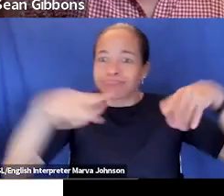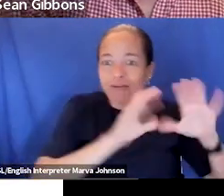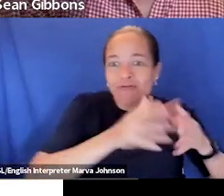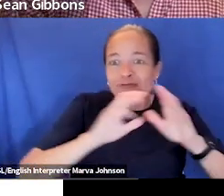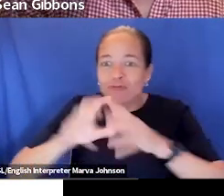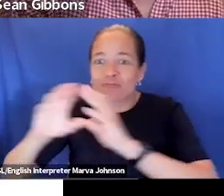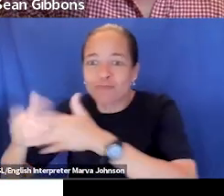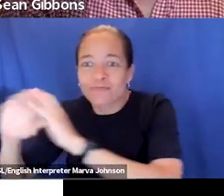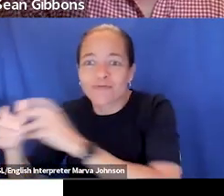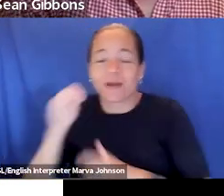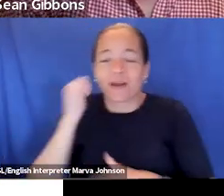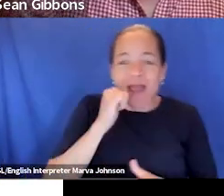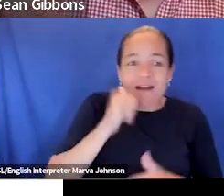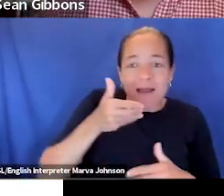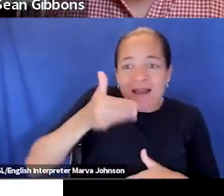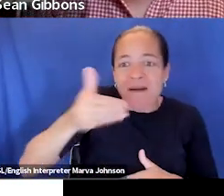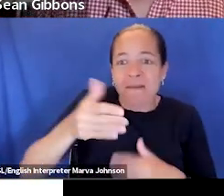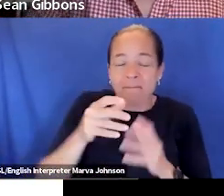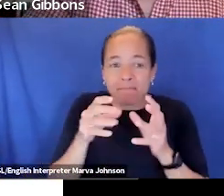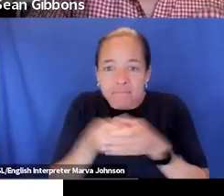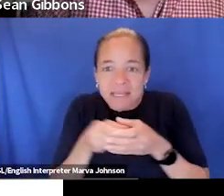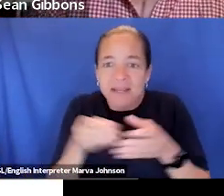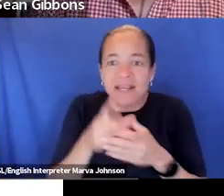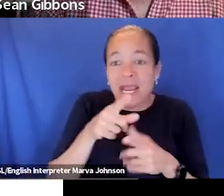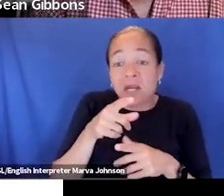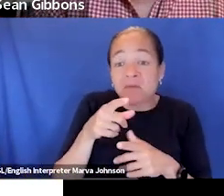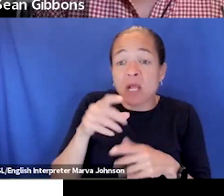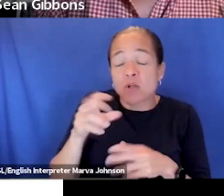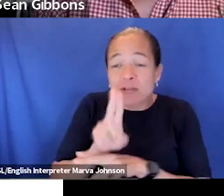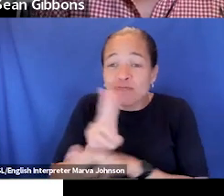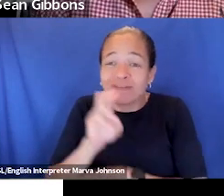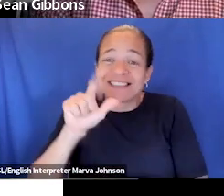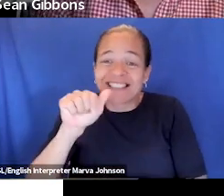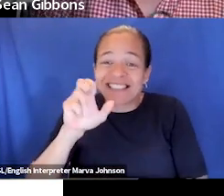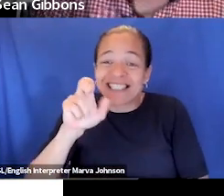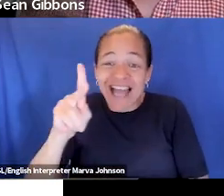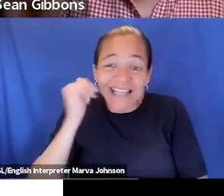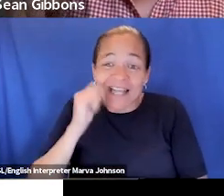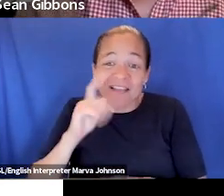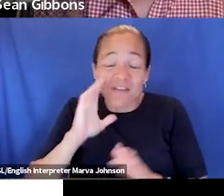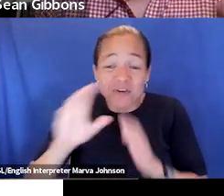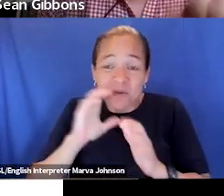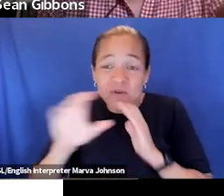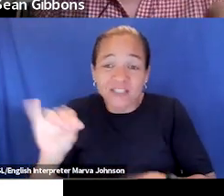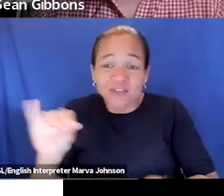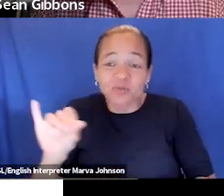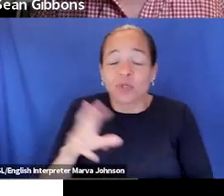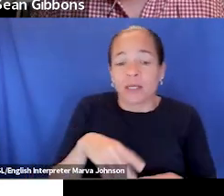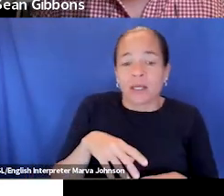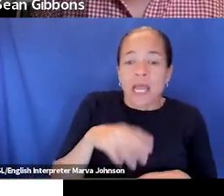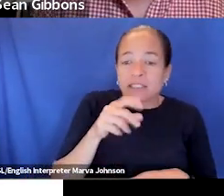talk to each other across the course of a workday on Slack. And we're going to be adding a few in the coming months, but suffice to say, if that's something of interest to you,